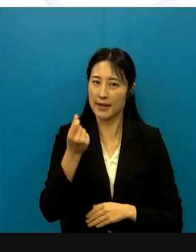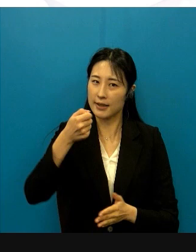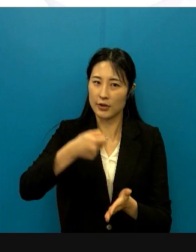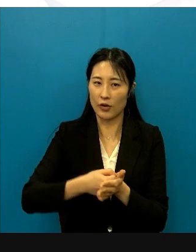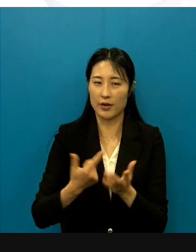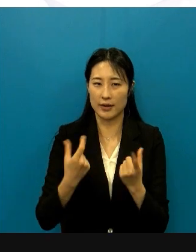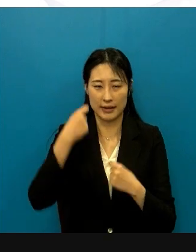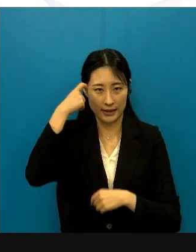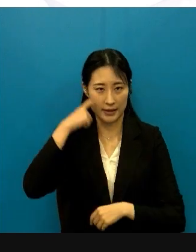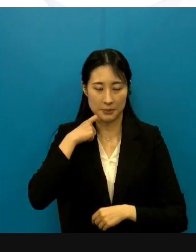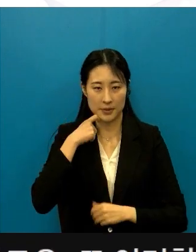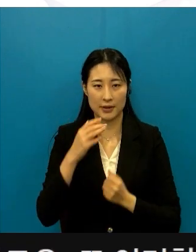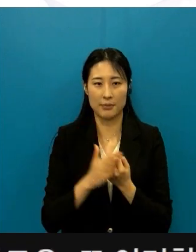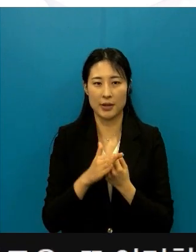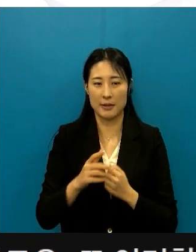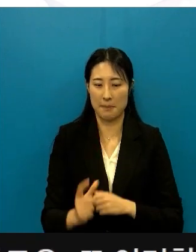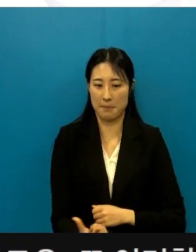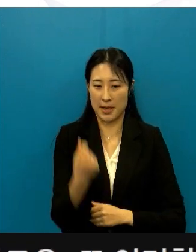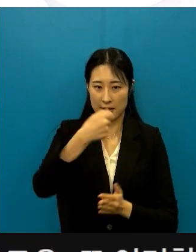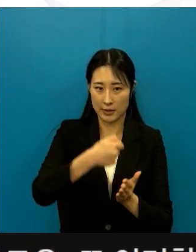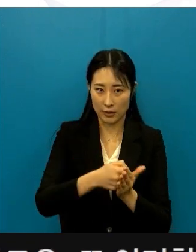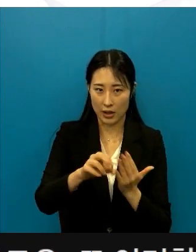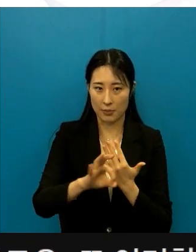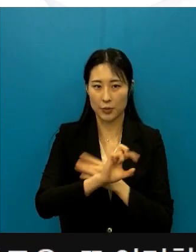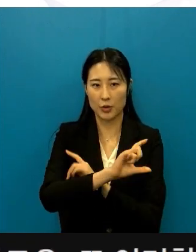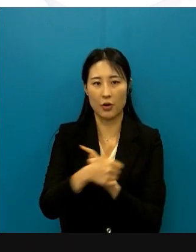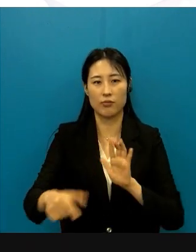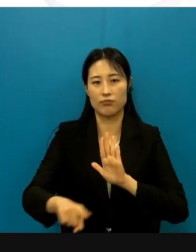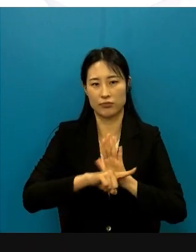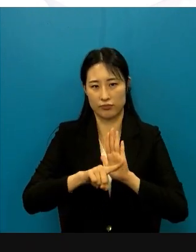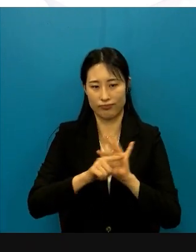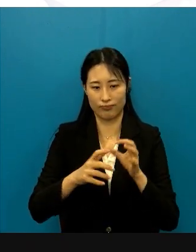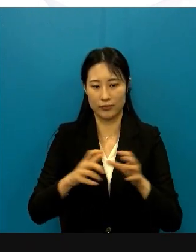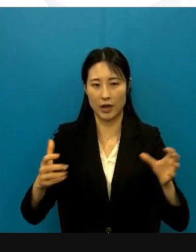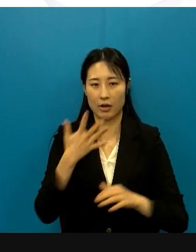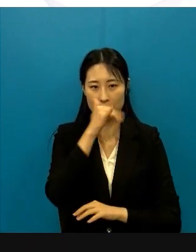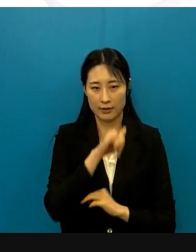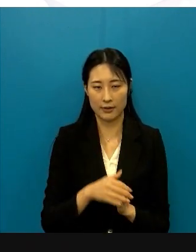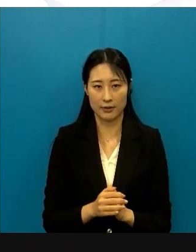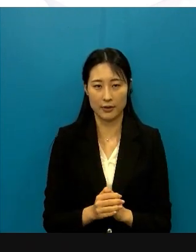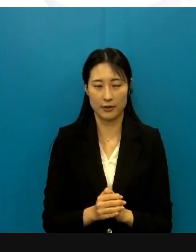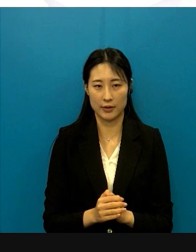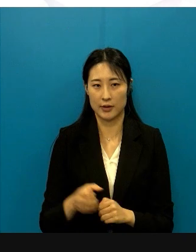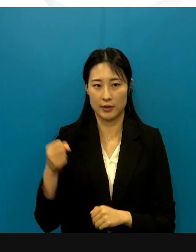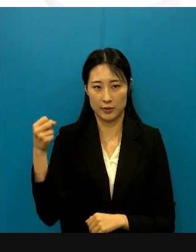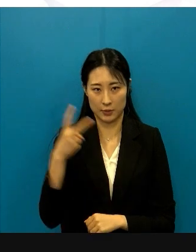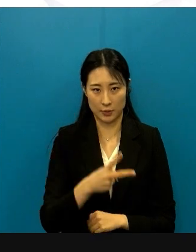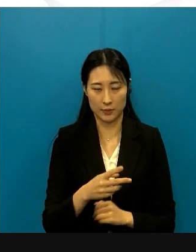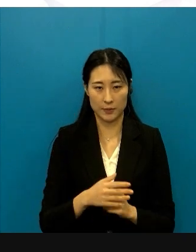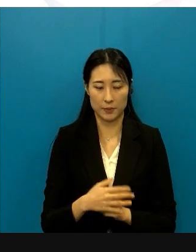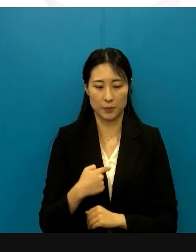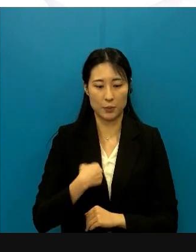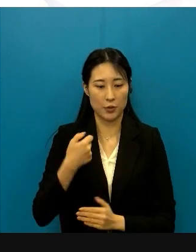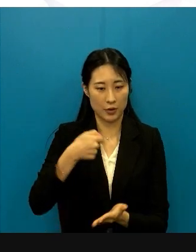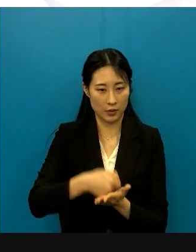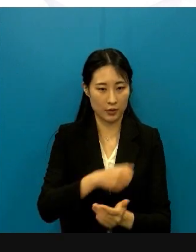right in Korean, partly the collective